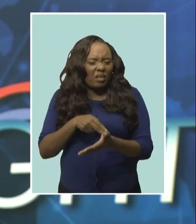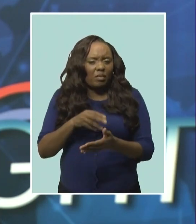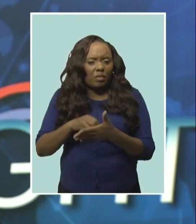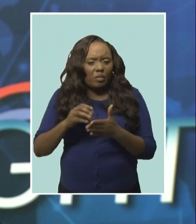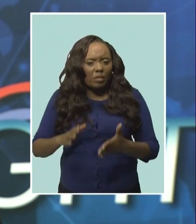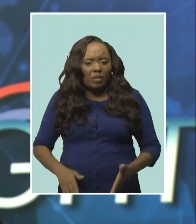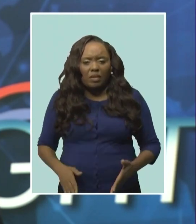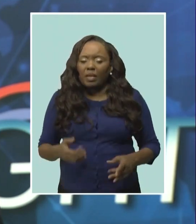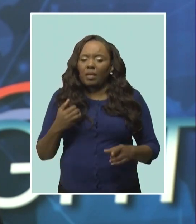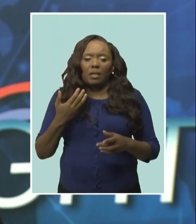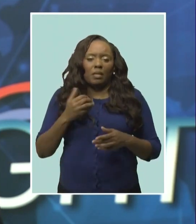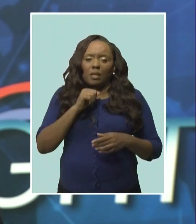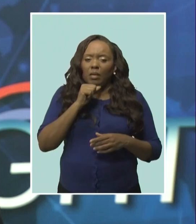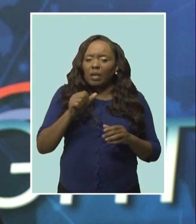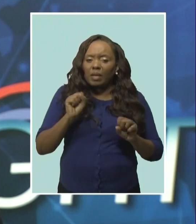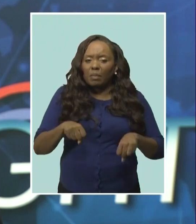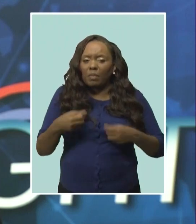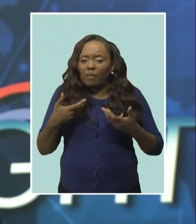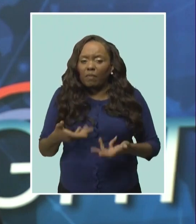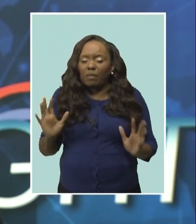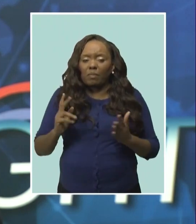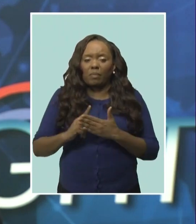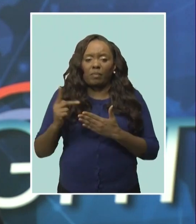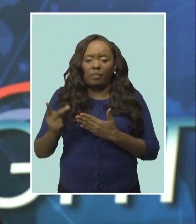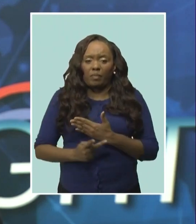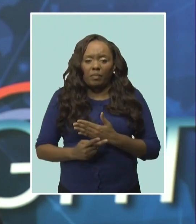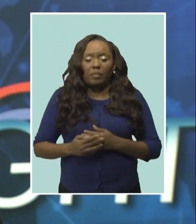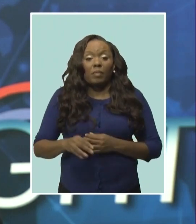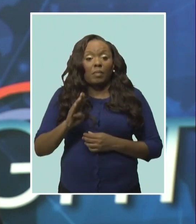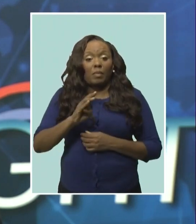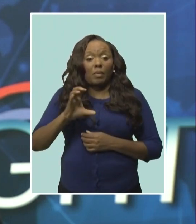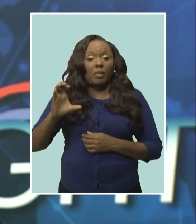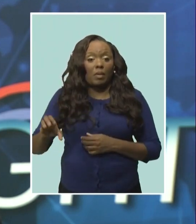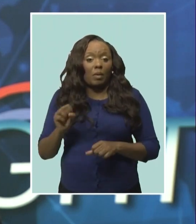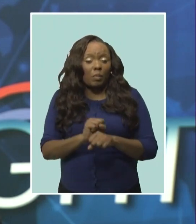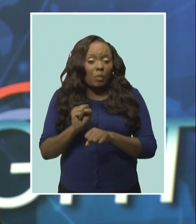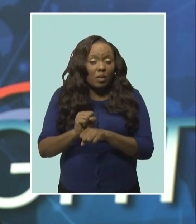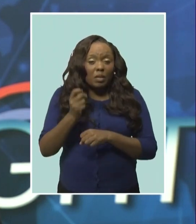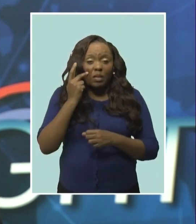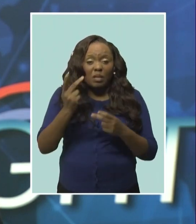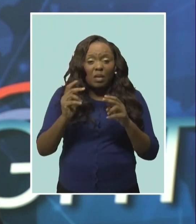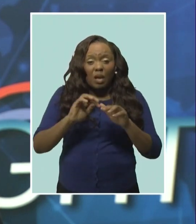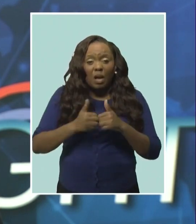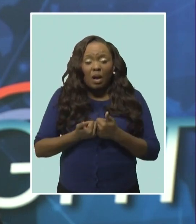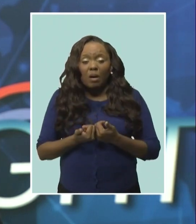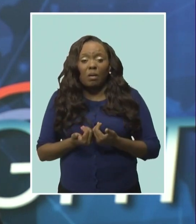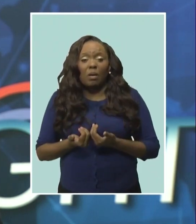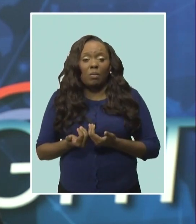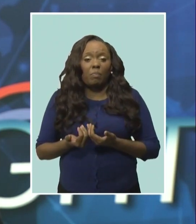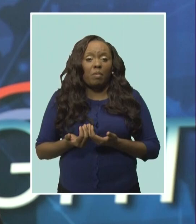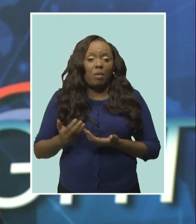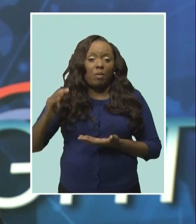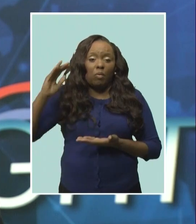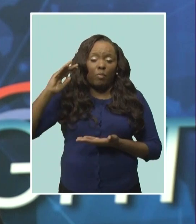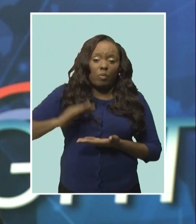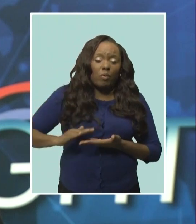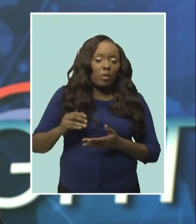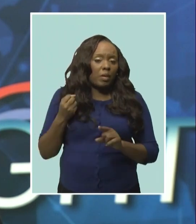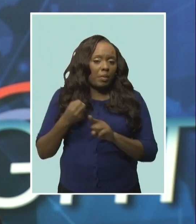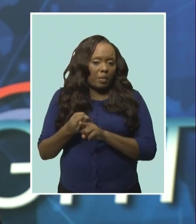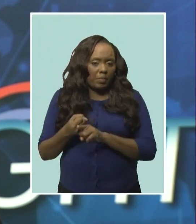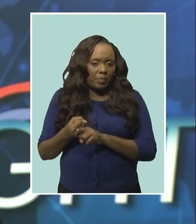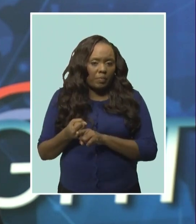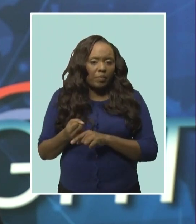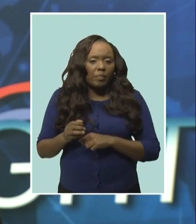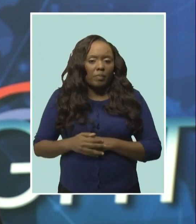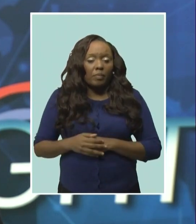the program. Ms. Aline says the college is working to address the shortcomings and impacts of the pandemic. Now, while admitting